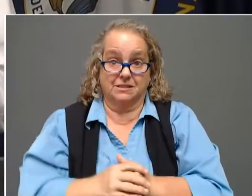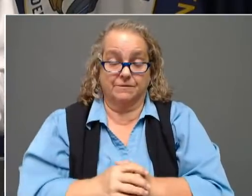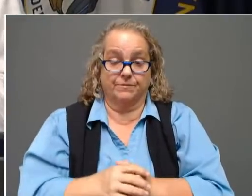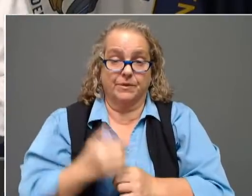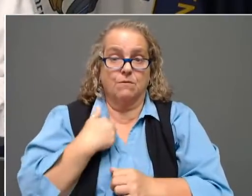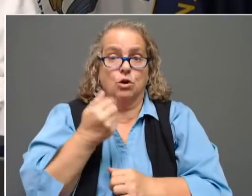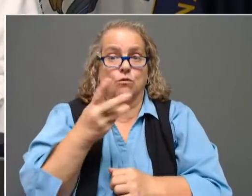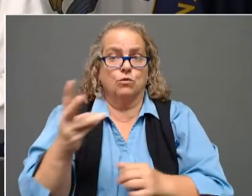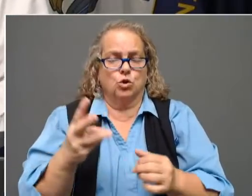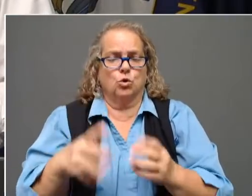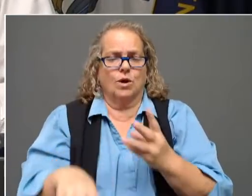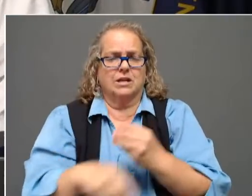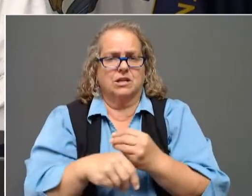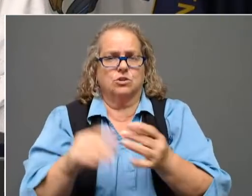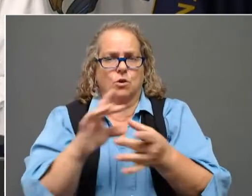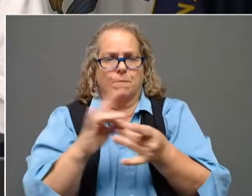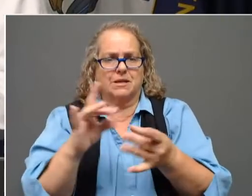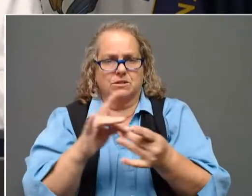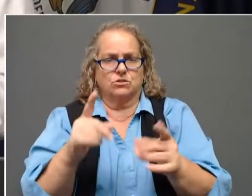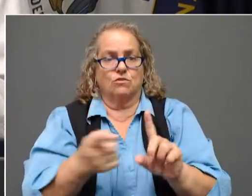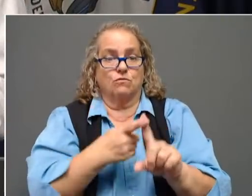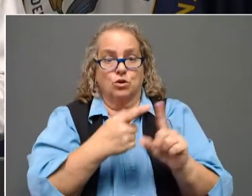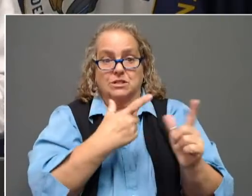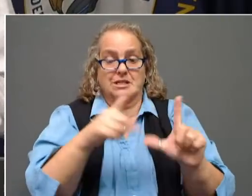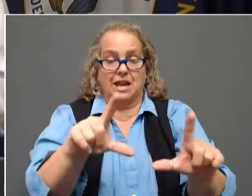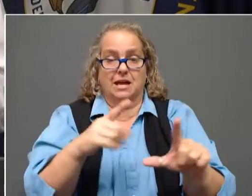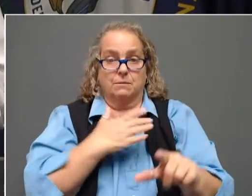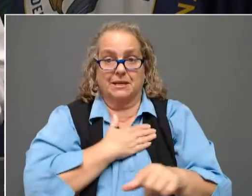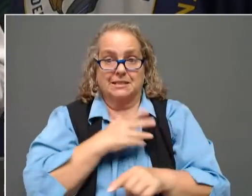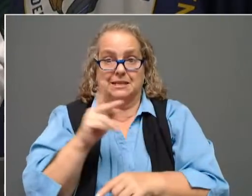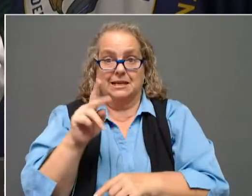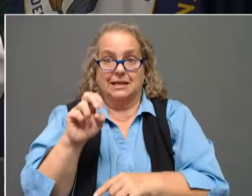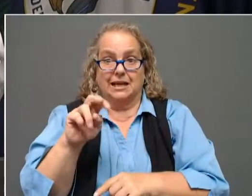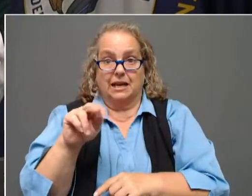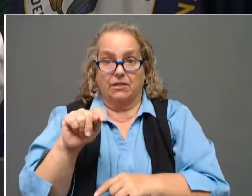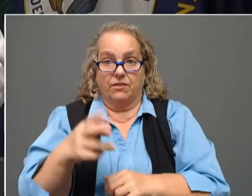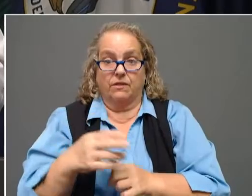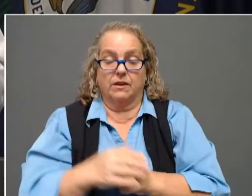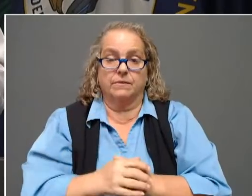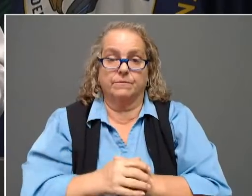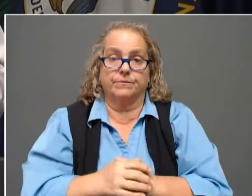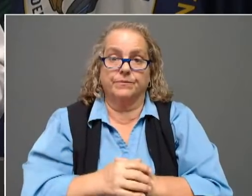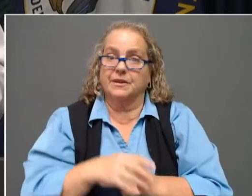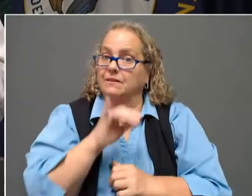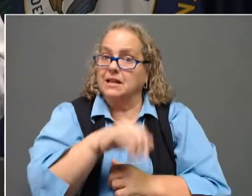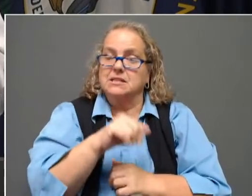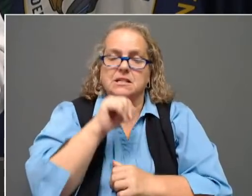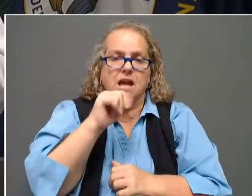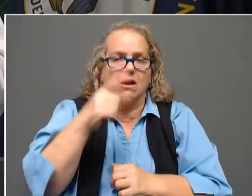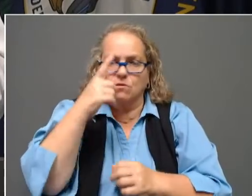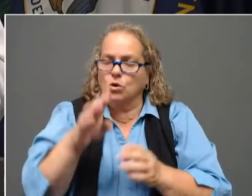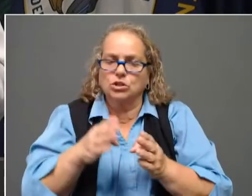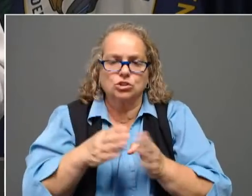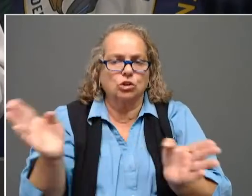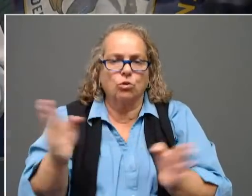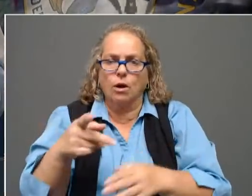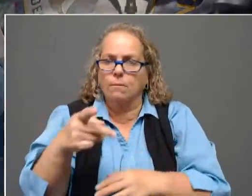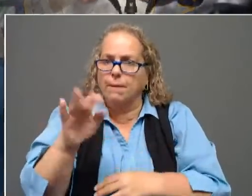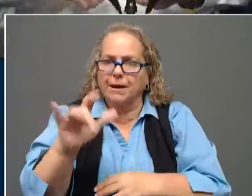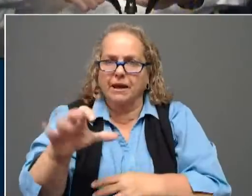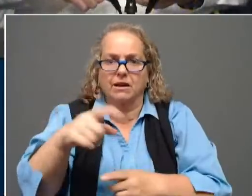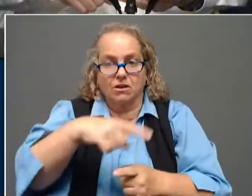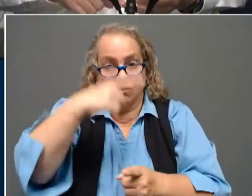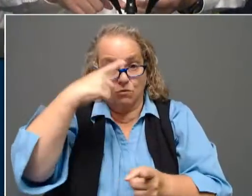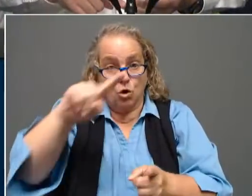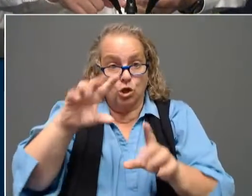use, if I could, the first slide, Kenneth. This is not for the general public. This is for superintendents. This